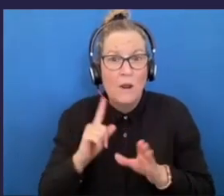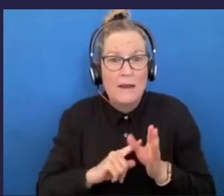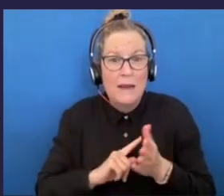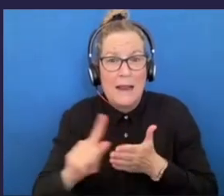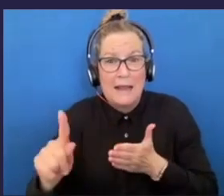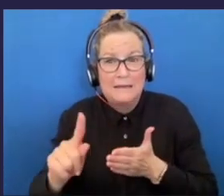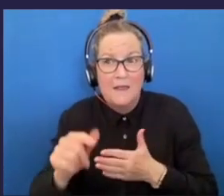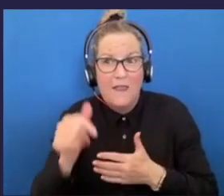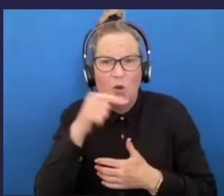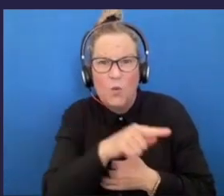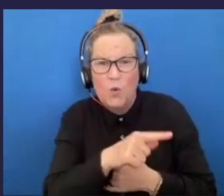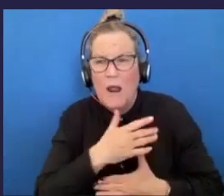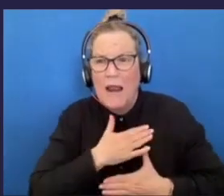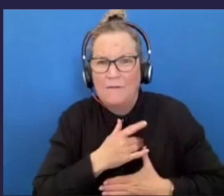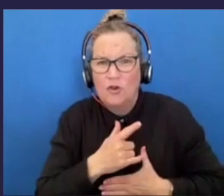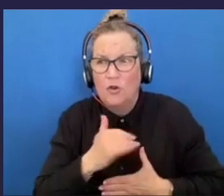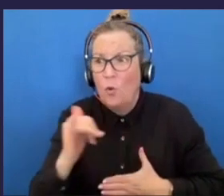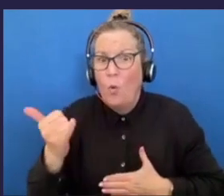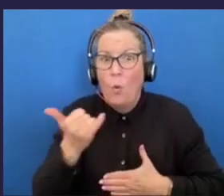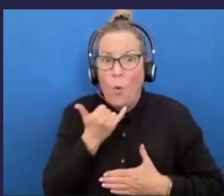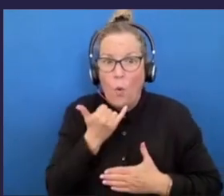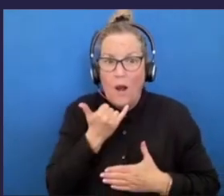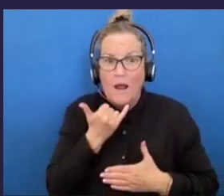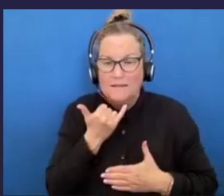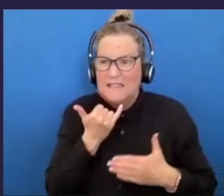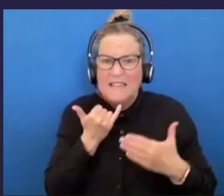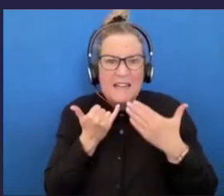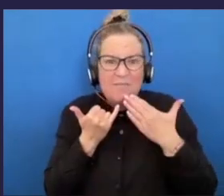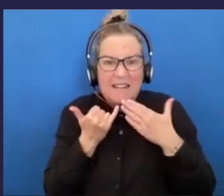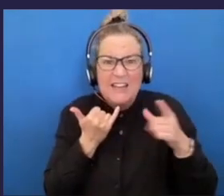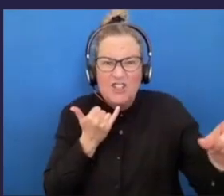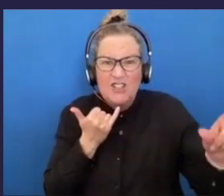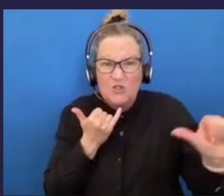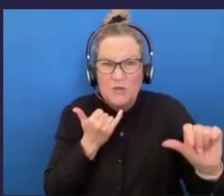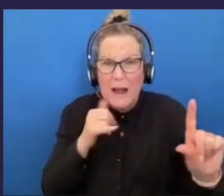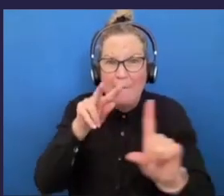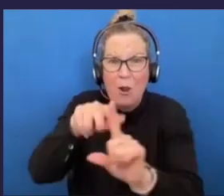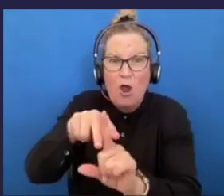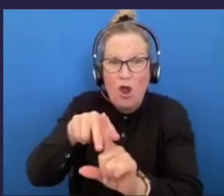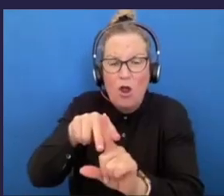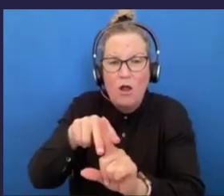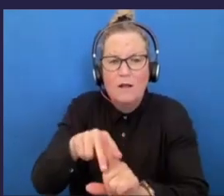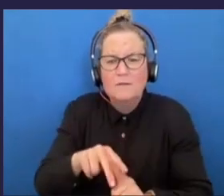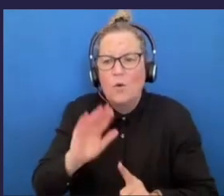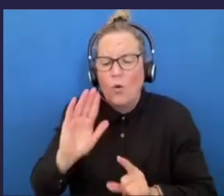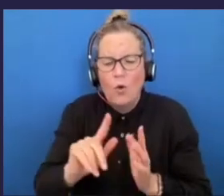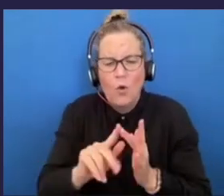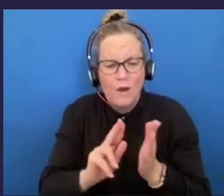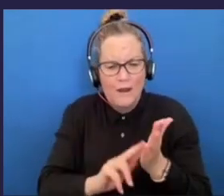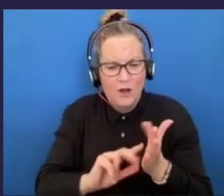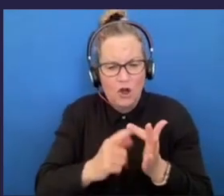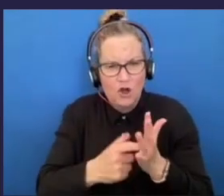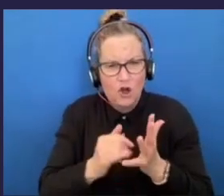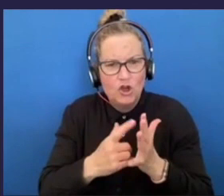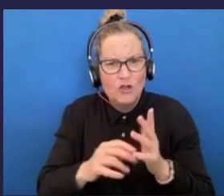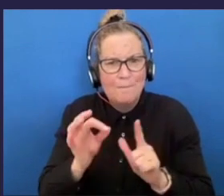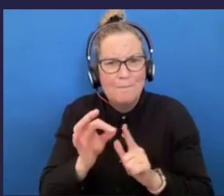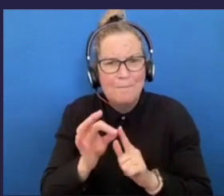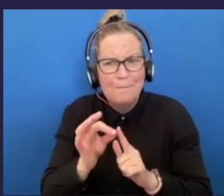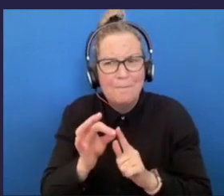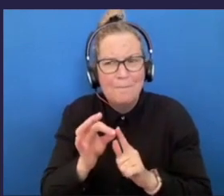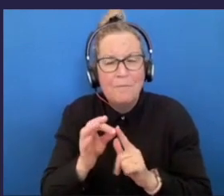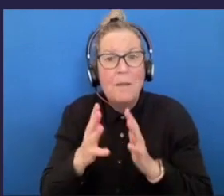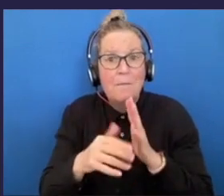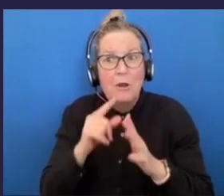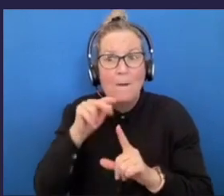they loved her, and they called us up and said, make sure Rach applies for this. So it was through her little internship that she then was able to apply